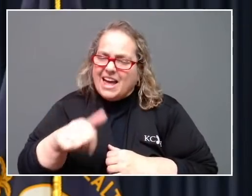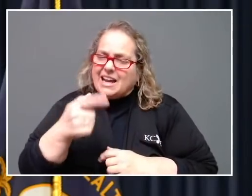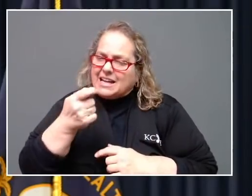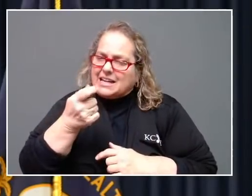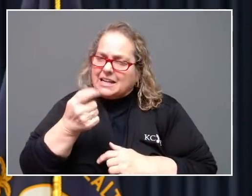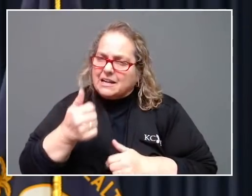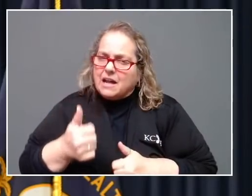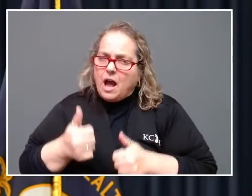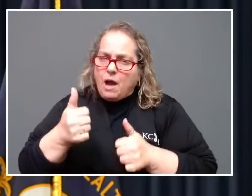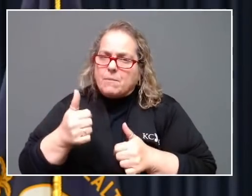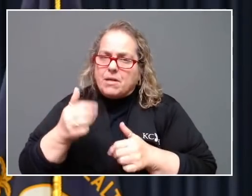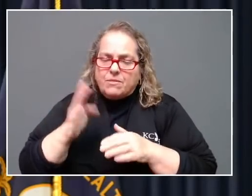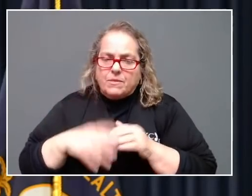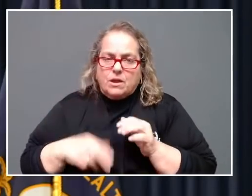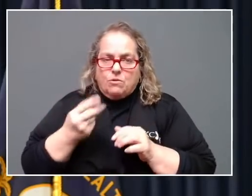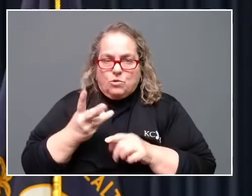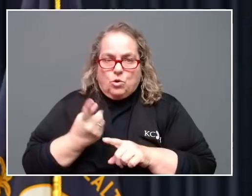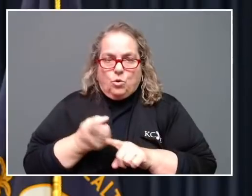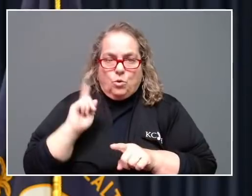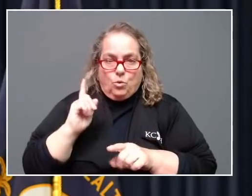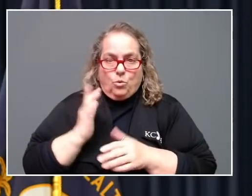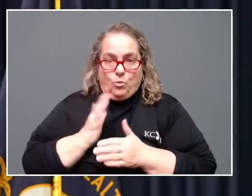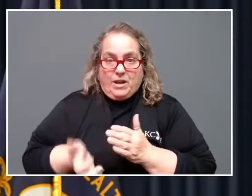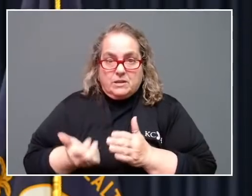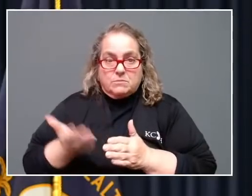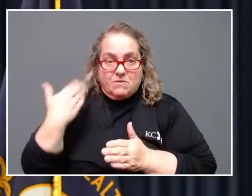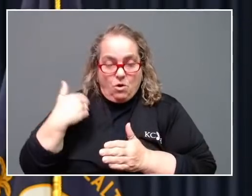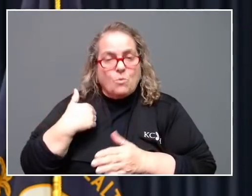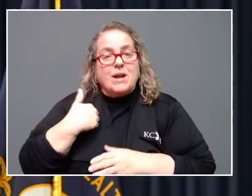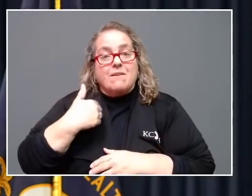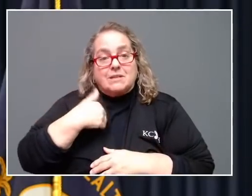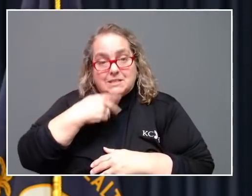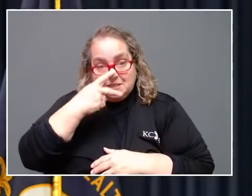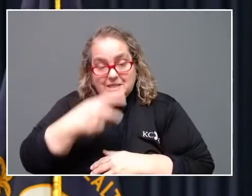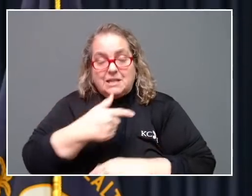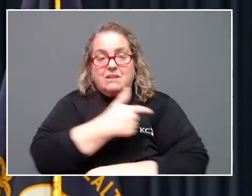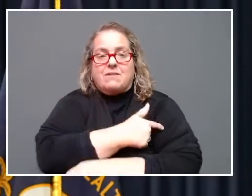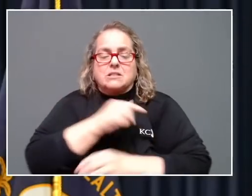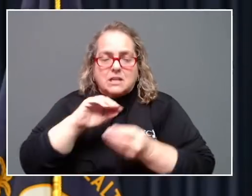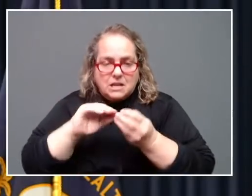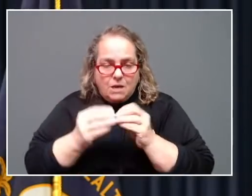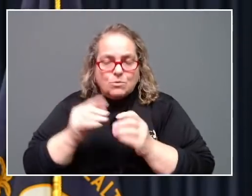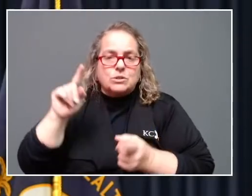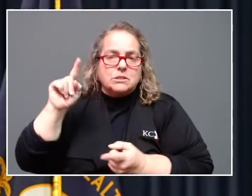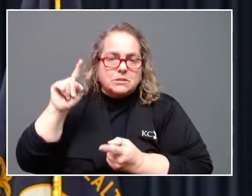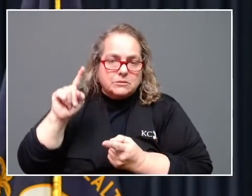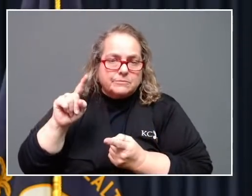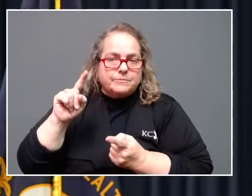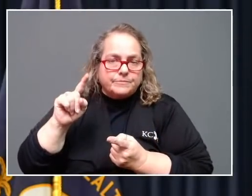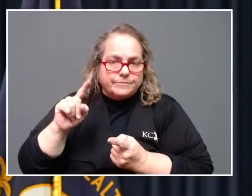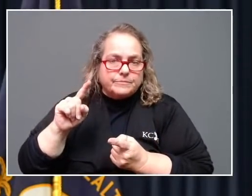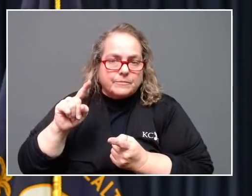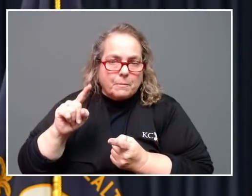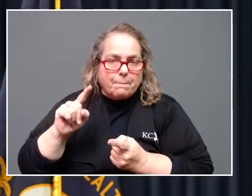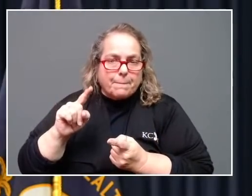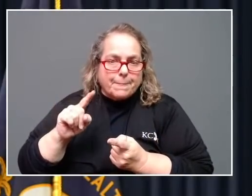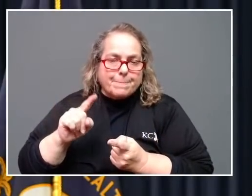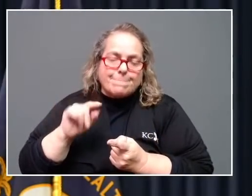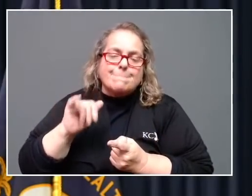couple weekends before. We have seen vaccinations declining. This was,